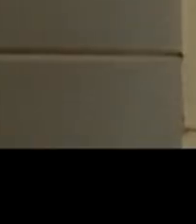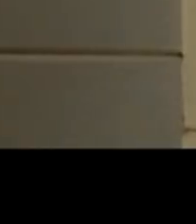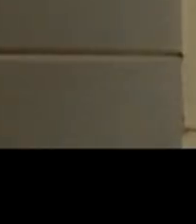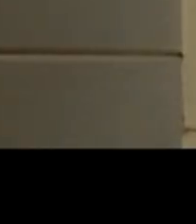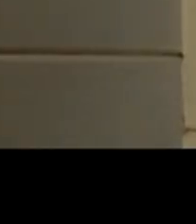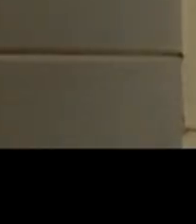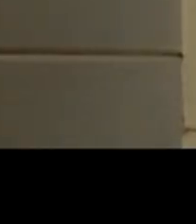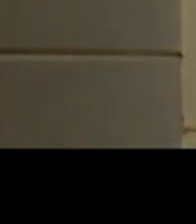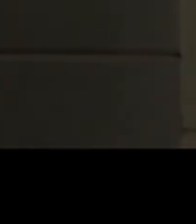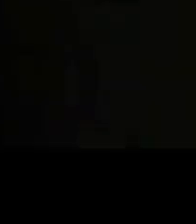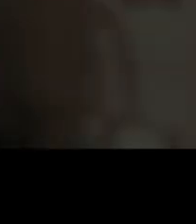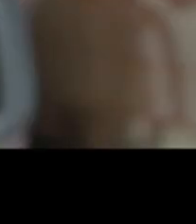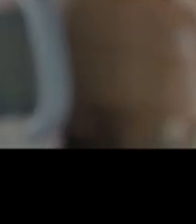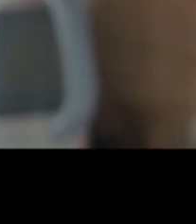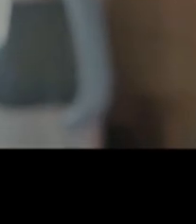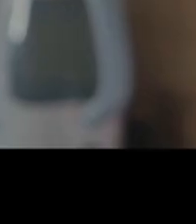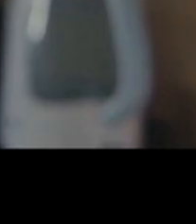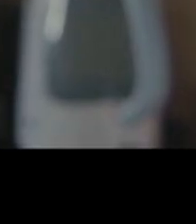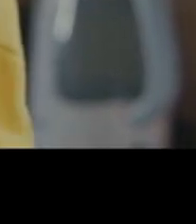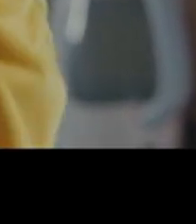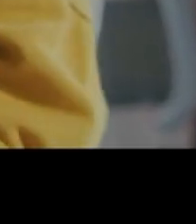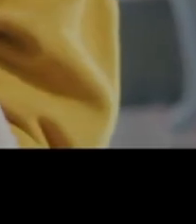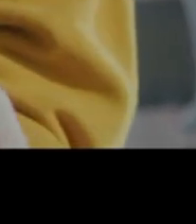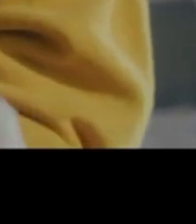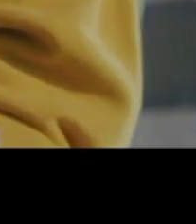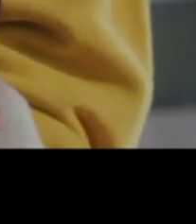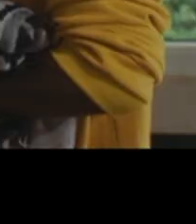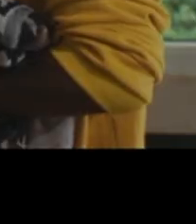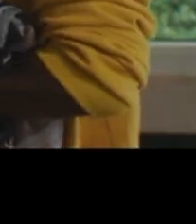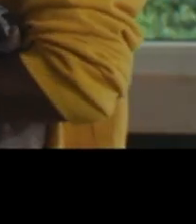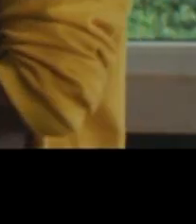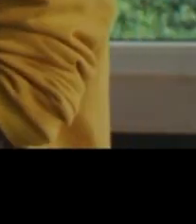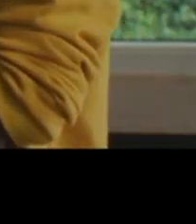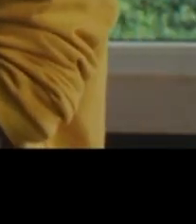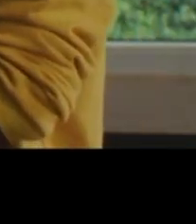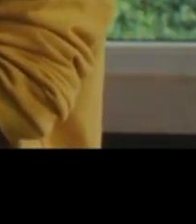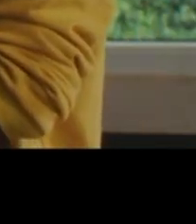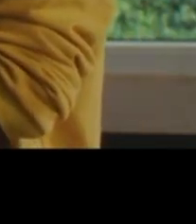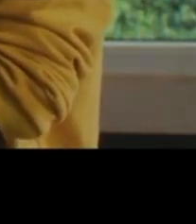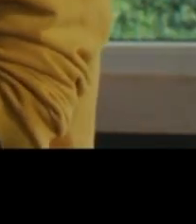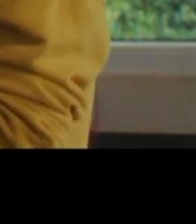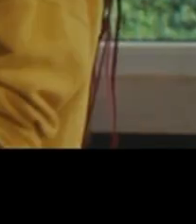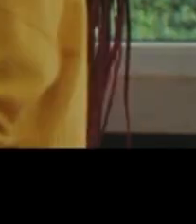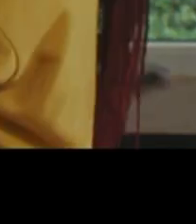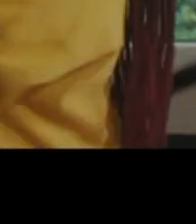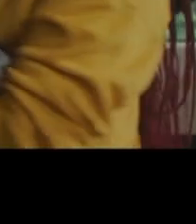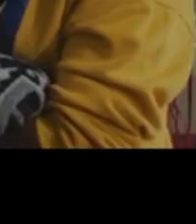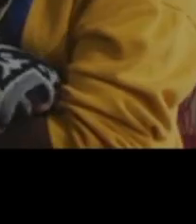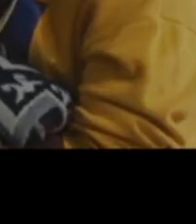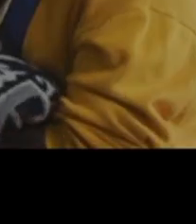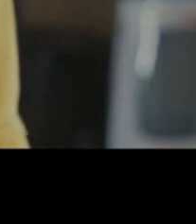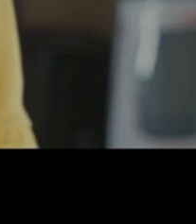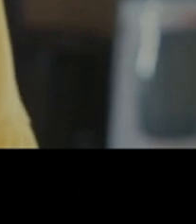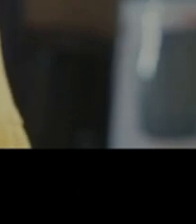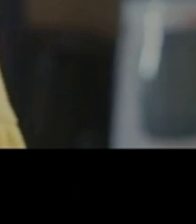Your caretaker? Uliangusha wedding card yako jana. You can keep it. So, unani